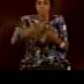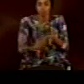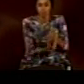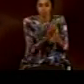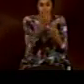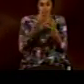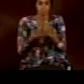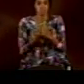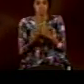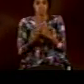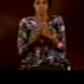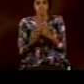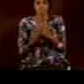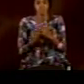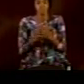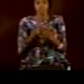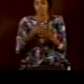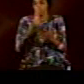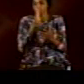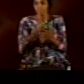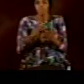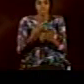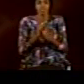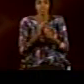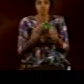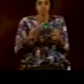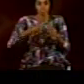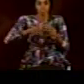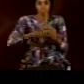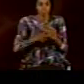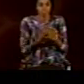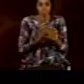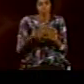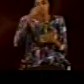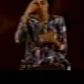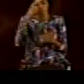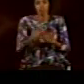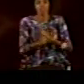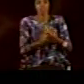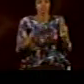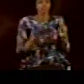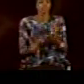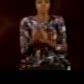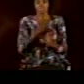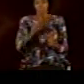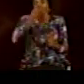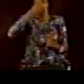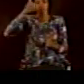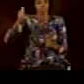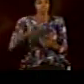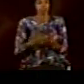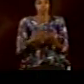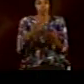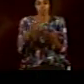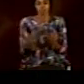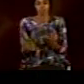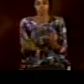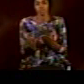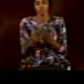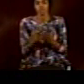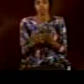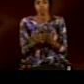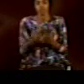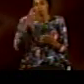relaunch. This time for greater and better outcomes. For